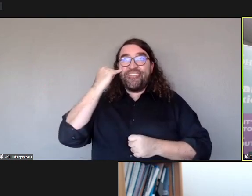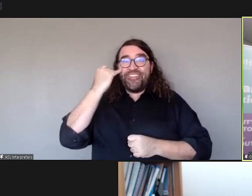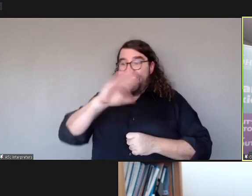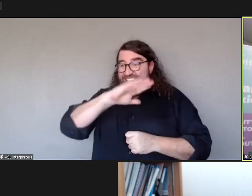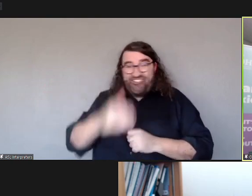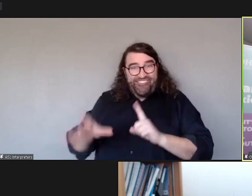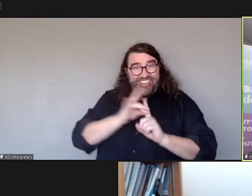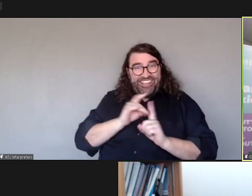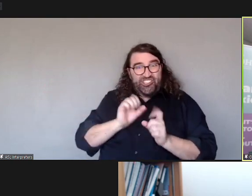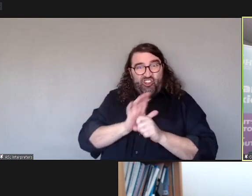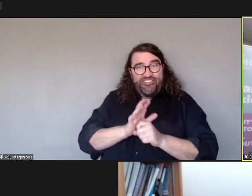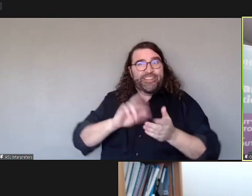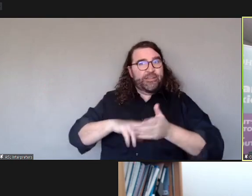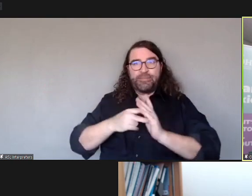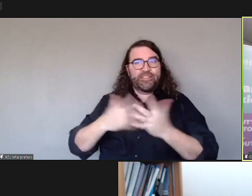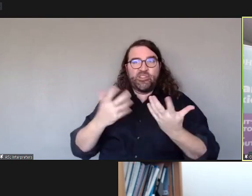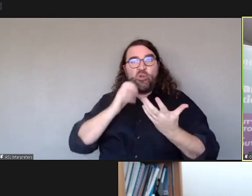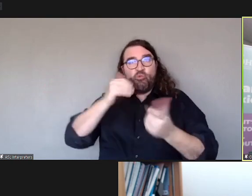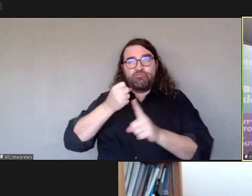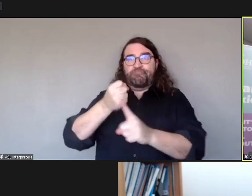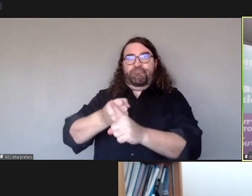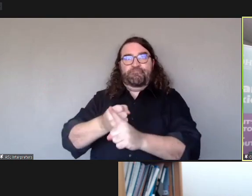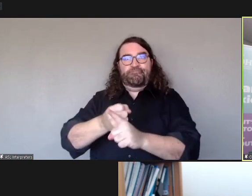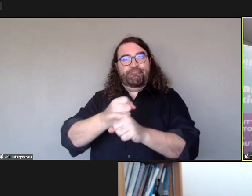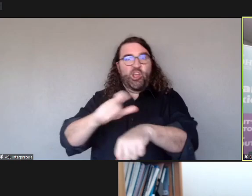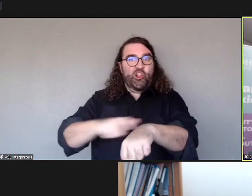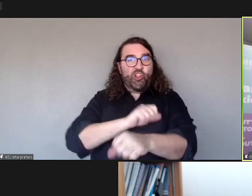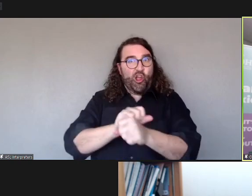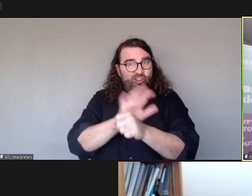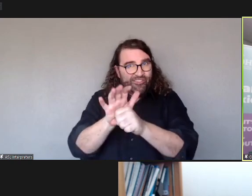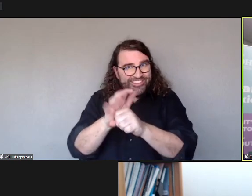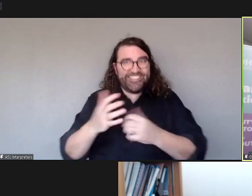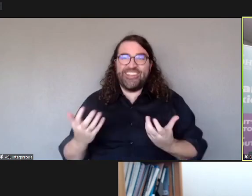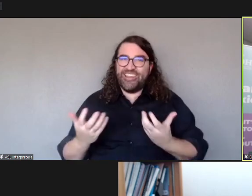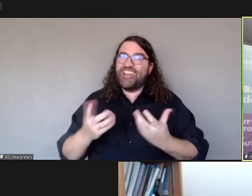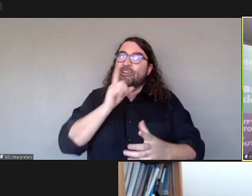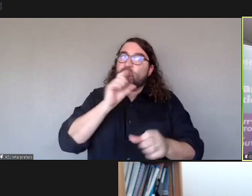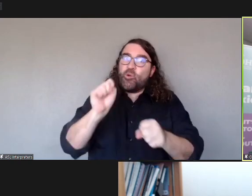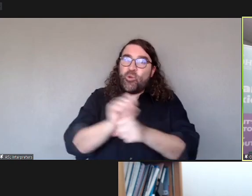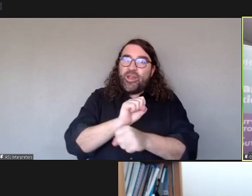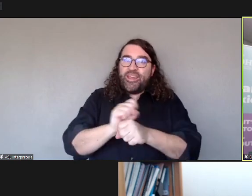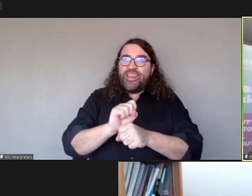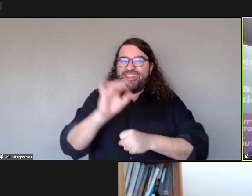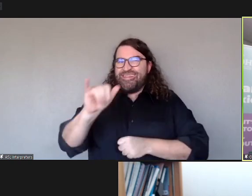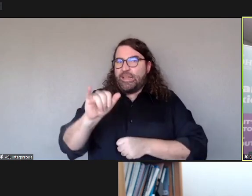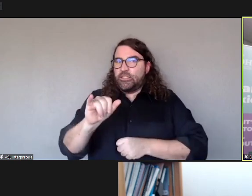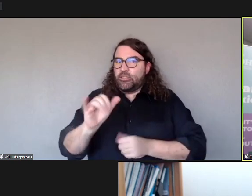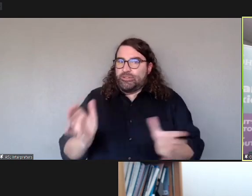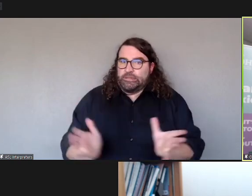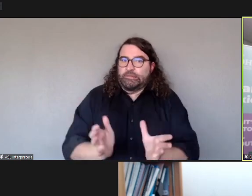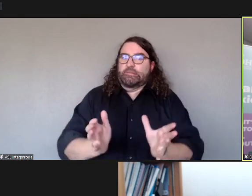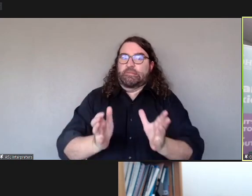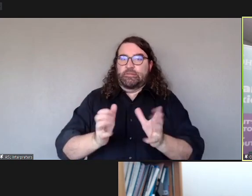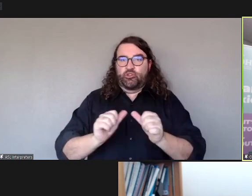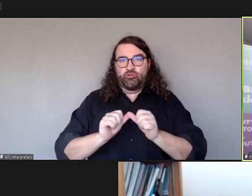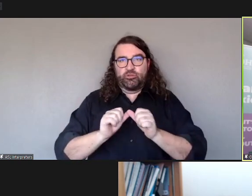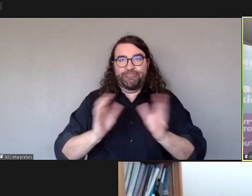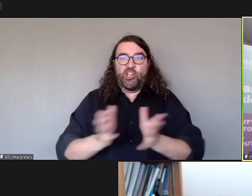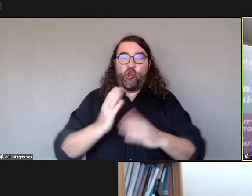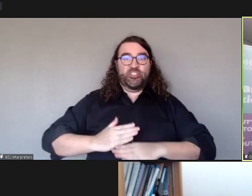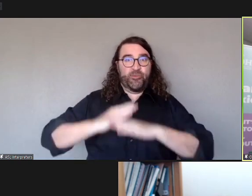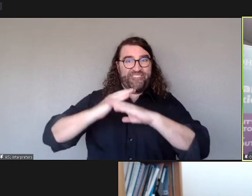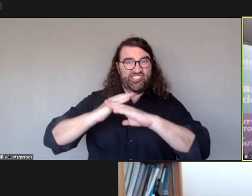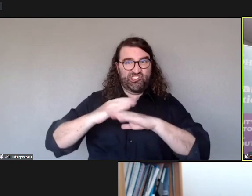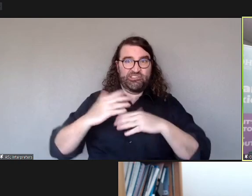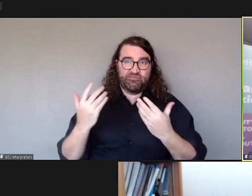20% who have COVID get long COVID, and so that's the real thrust there. I think in terms of,